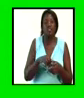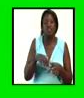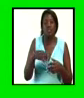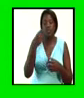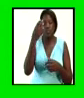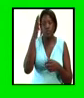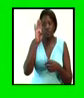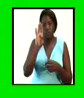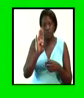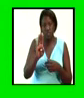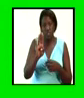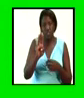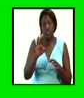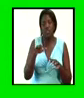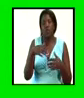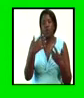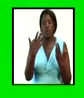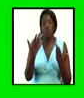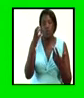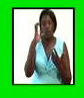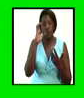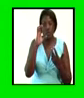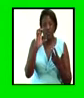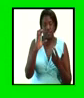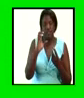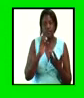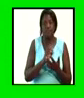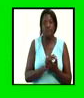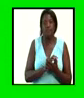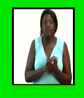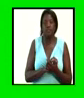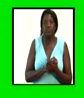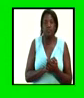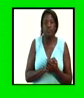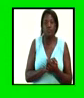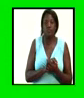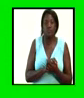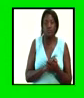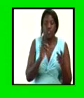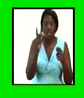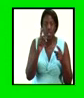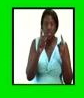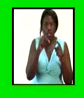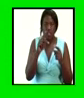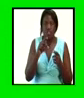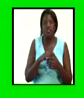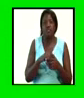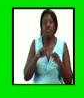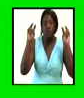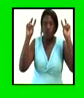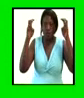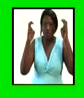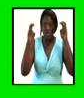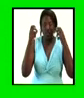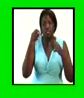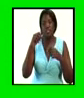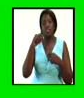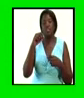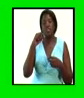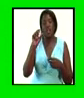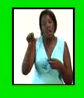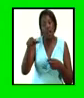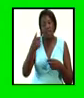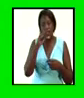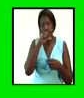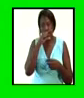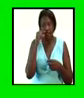Inverted commas, or C. Exclamation marks. Let me repeat the question. Quotation marks are also